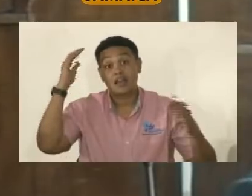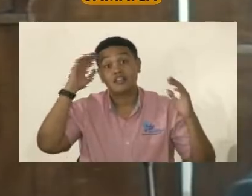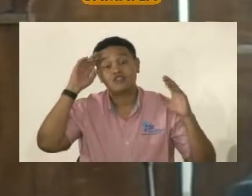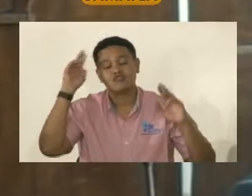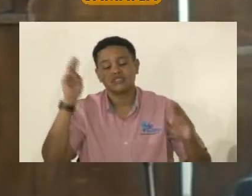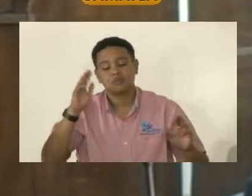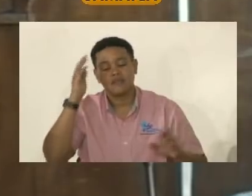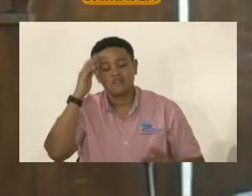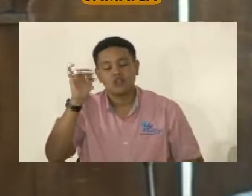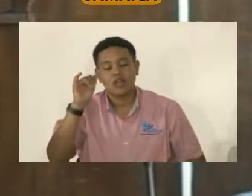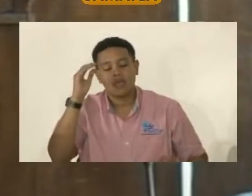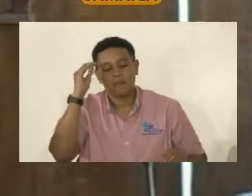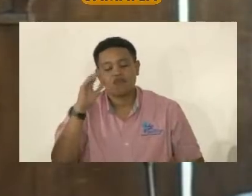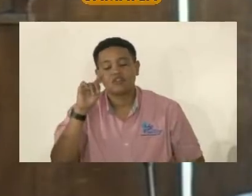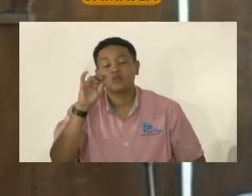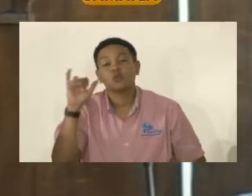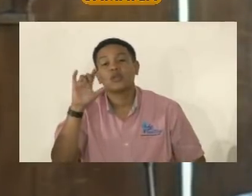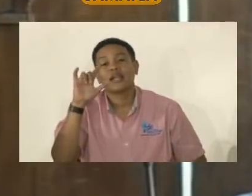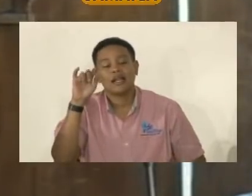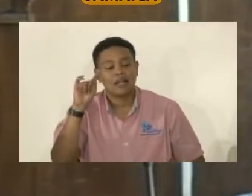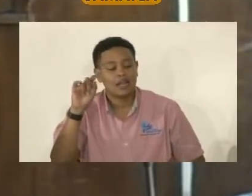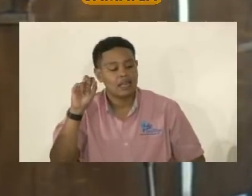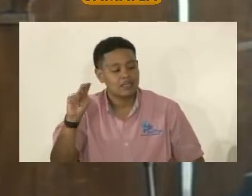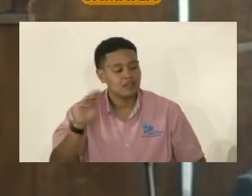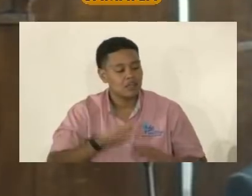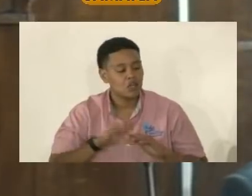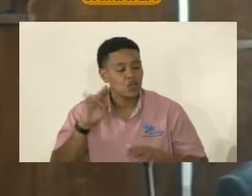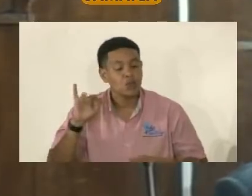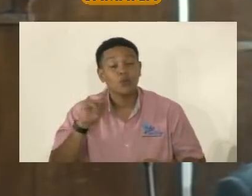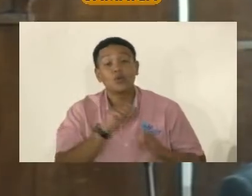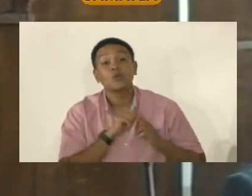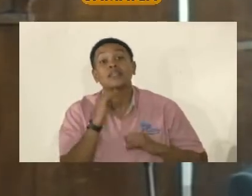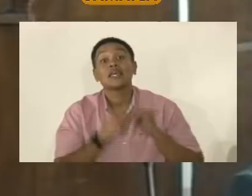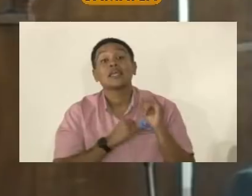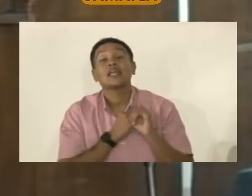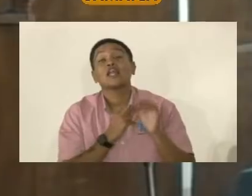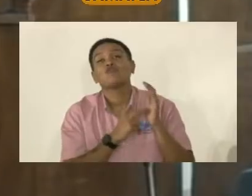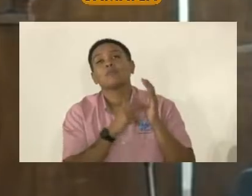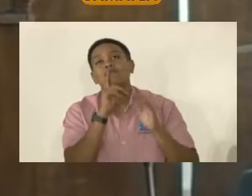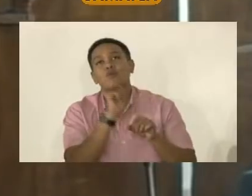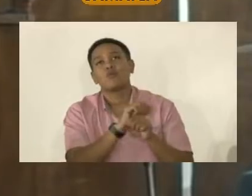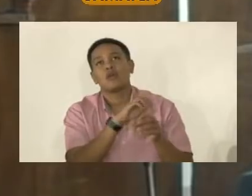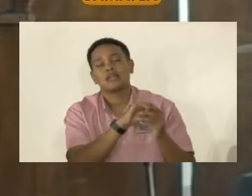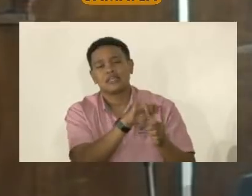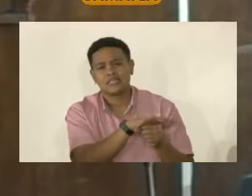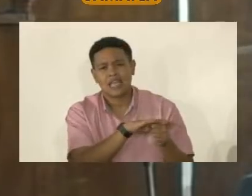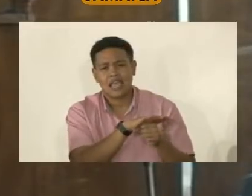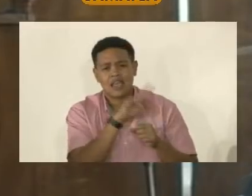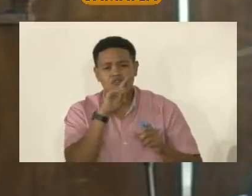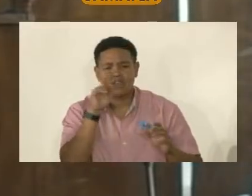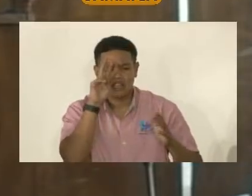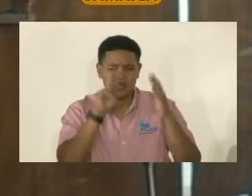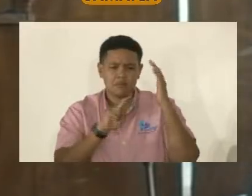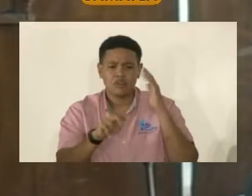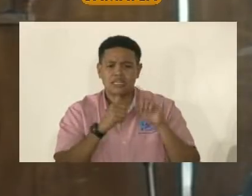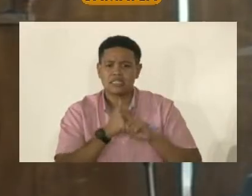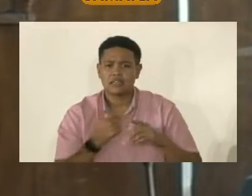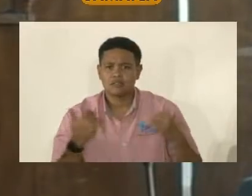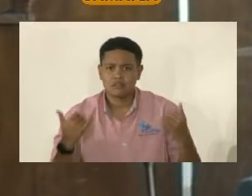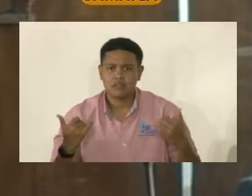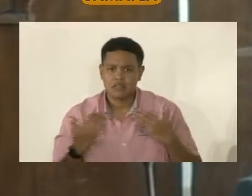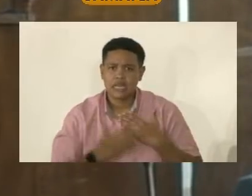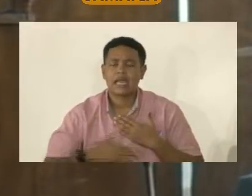Professor Tony Clayton at UWI, with an international reputation for his work in this area, predict an imminent revolution